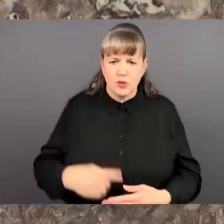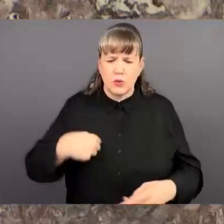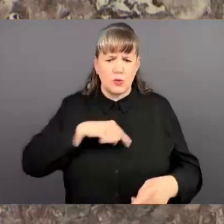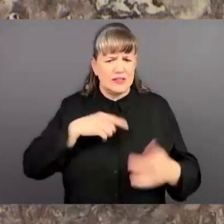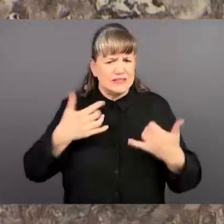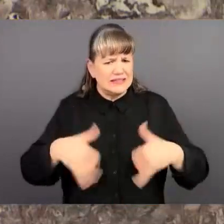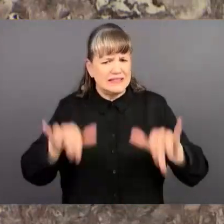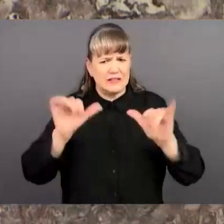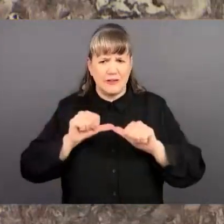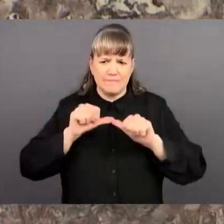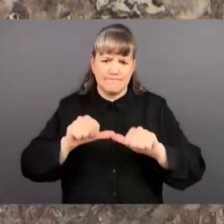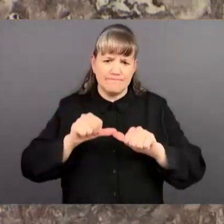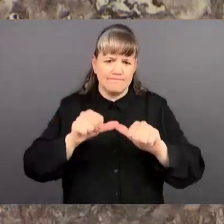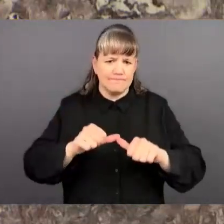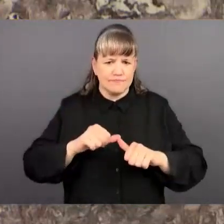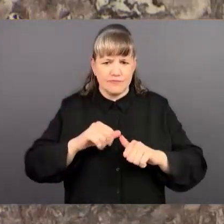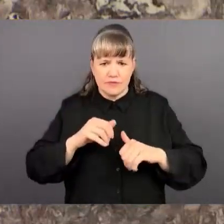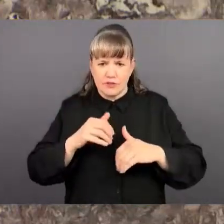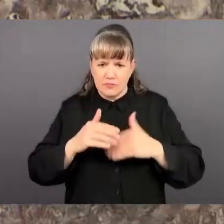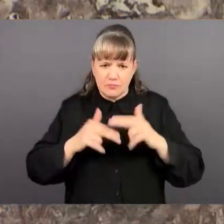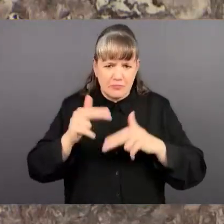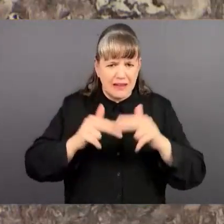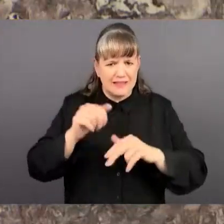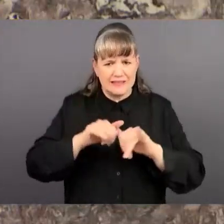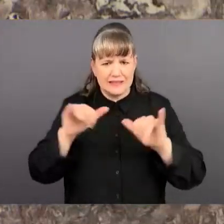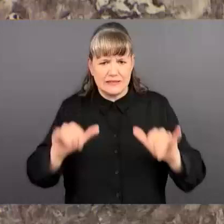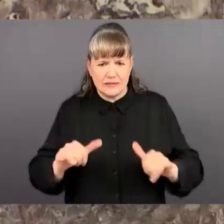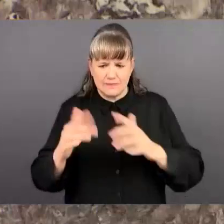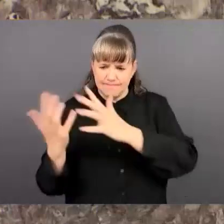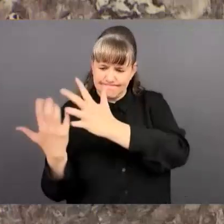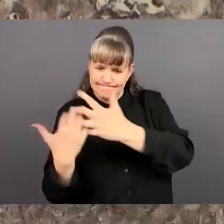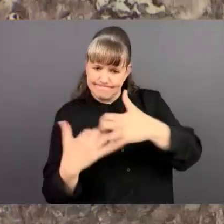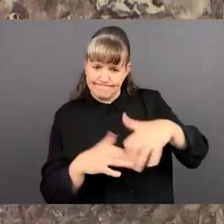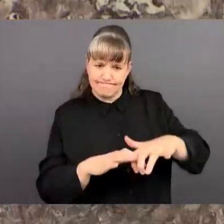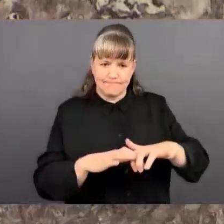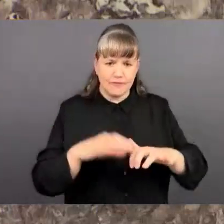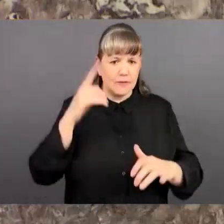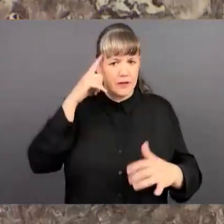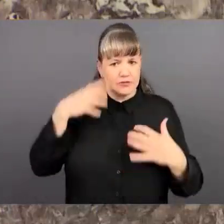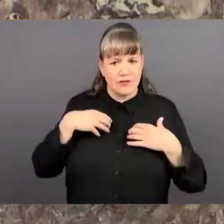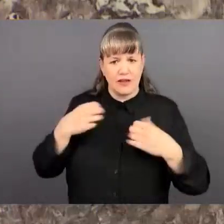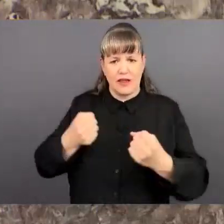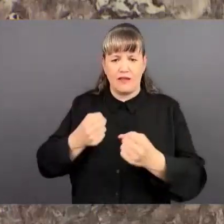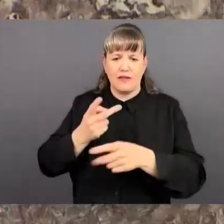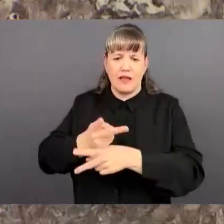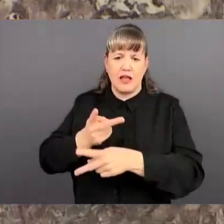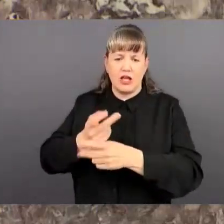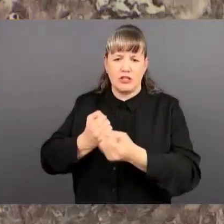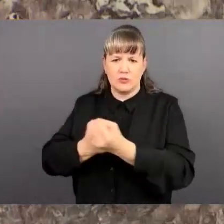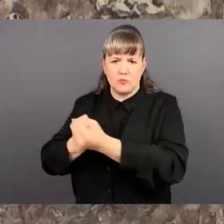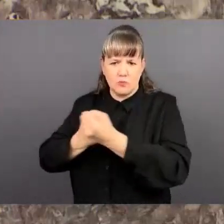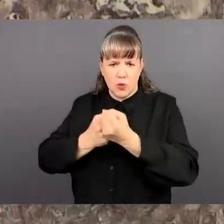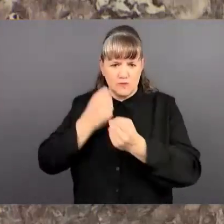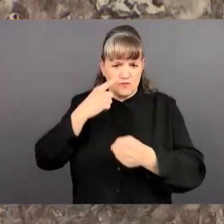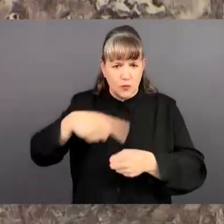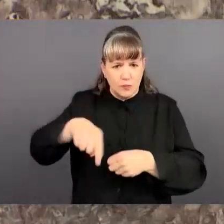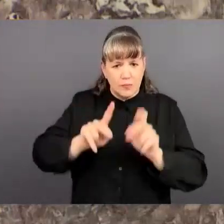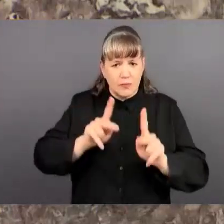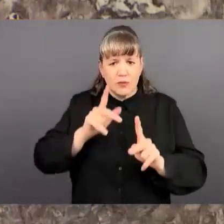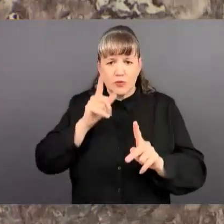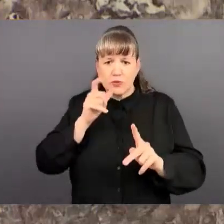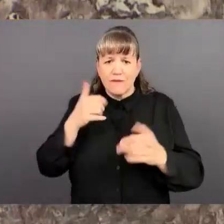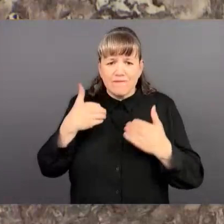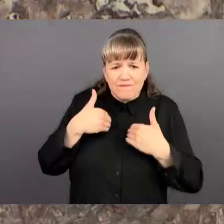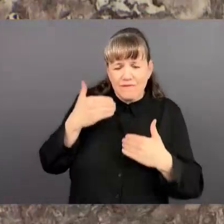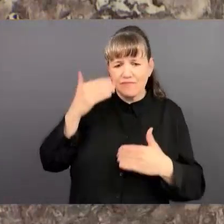of mental health care and supports for people experiencing illnesses, experiencing substance use issues, everything from